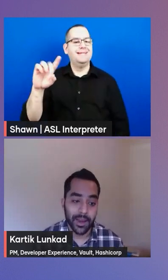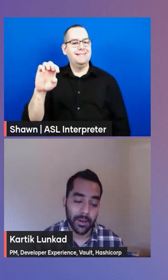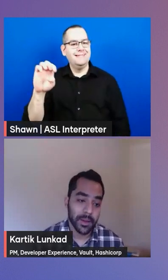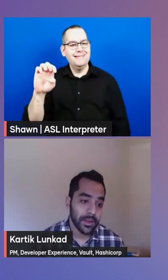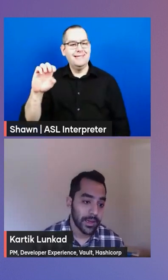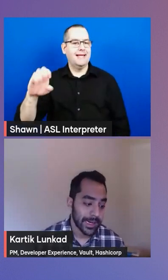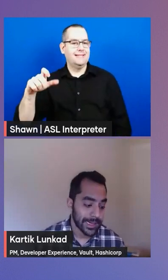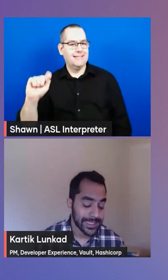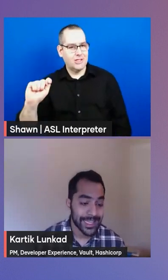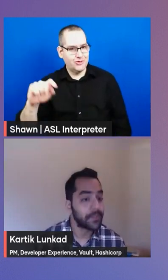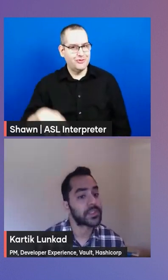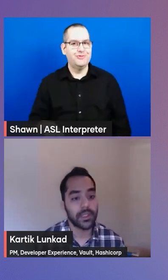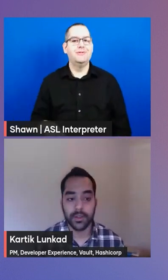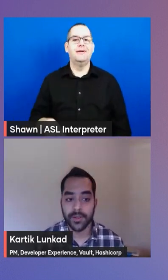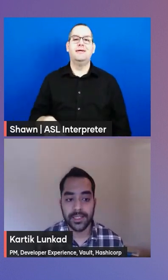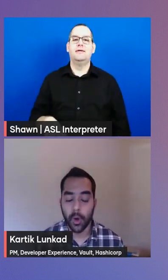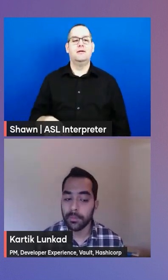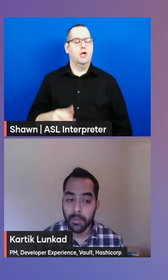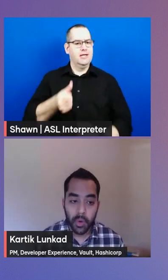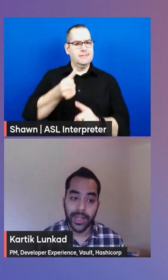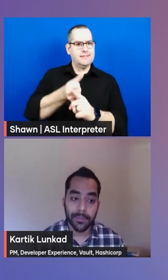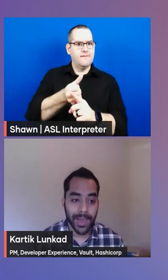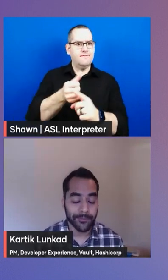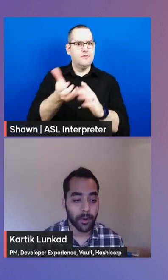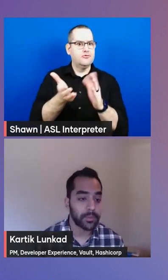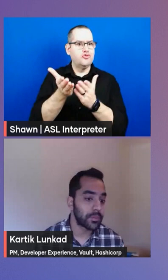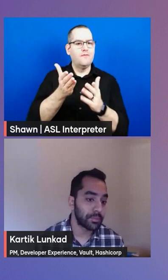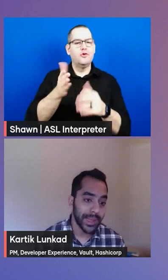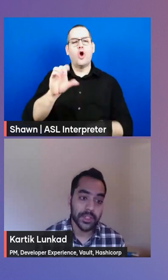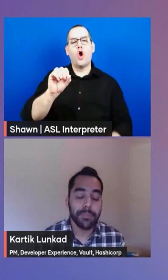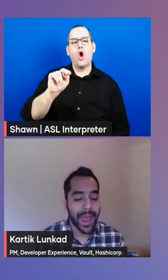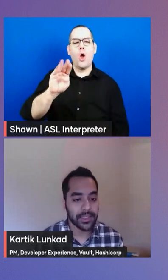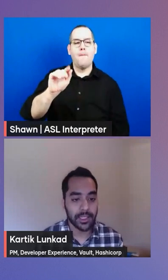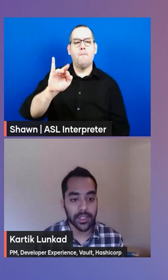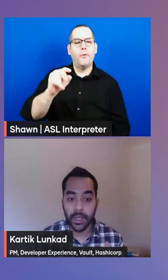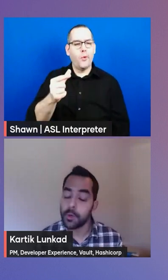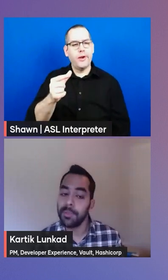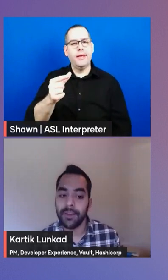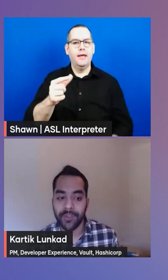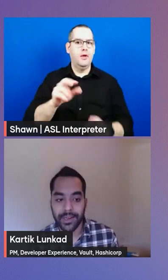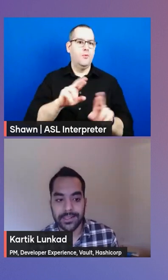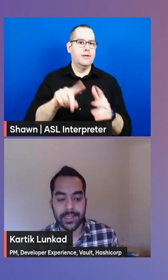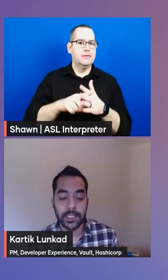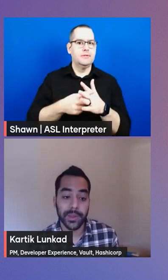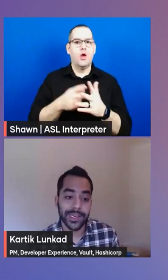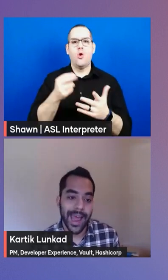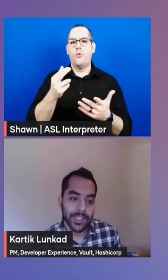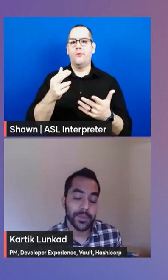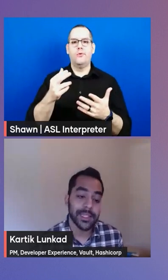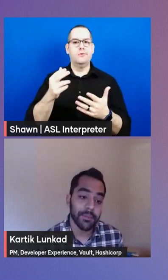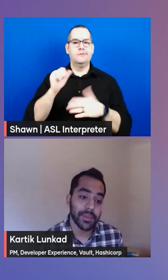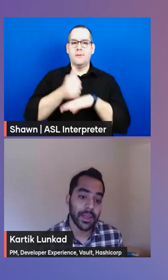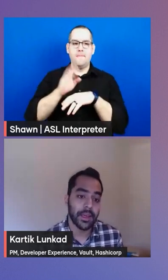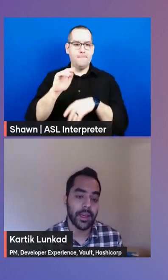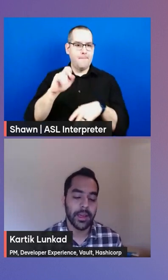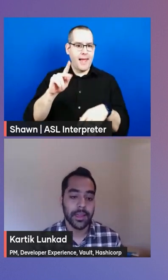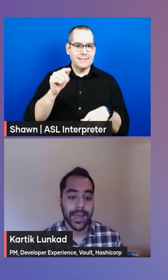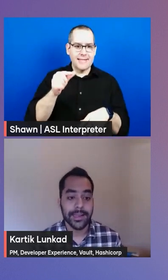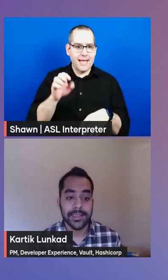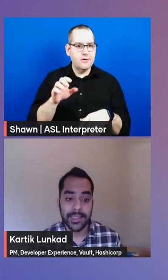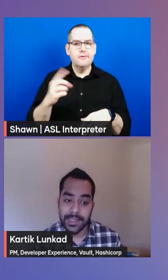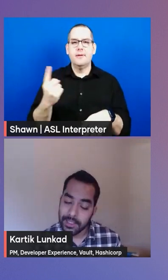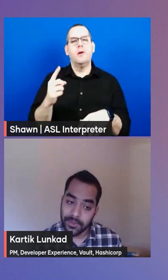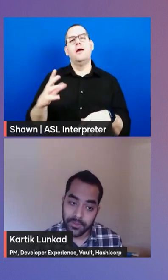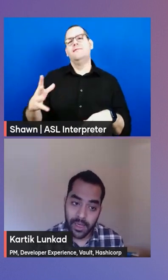up like a self-service onboarding platform based on Backstage. It could mean various things, but it has to be something